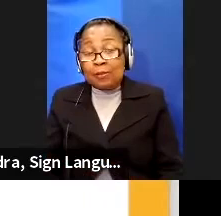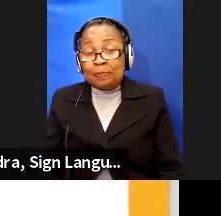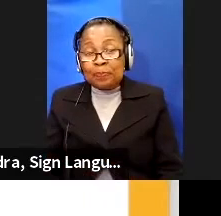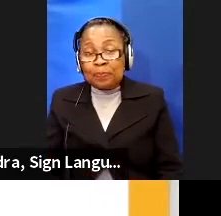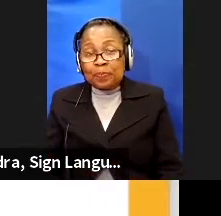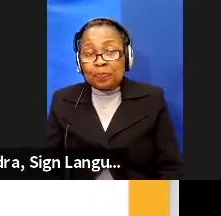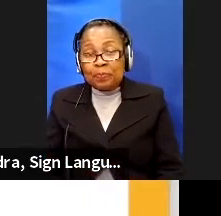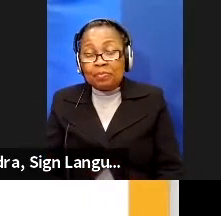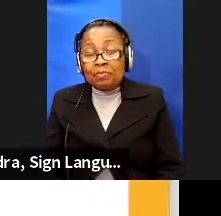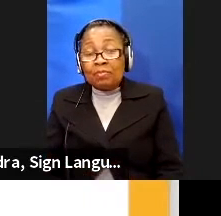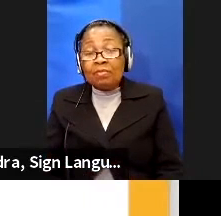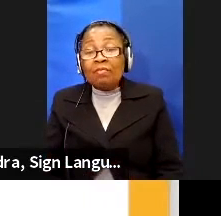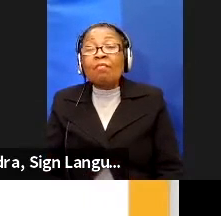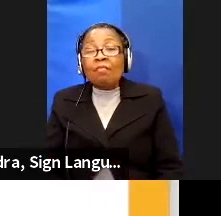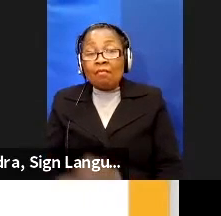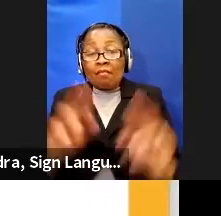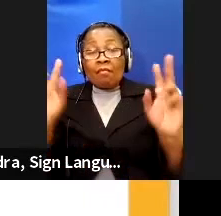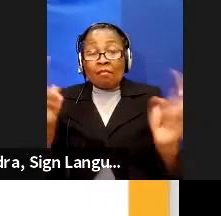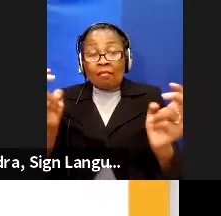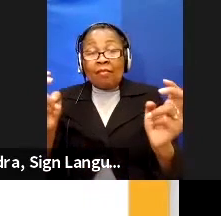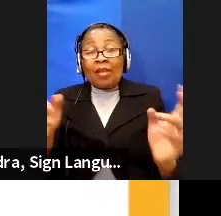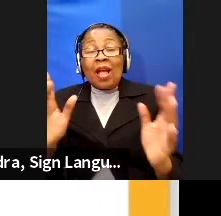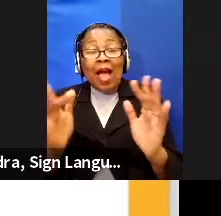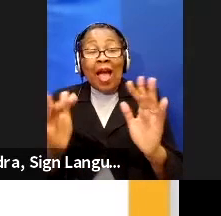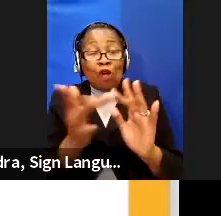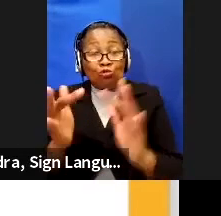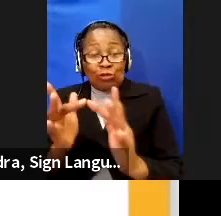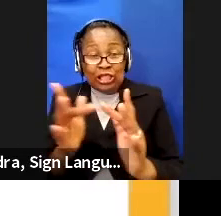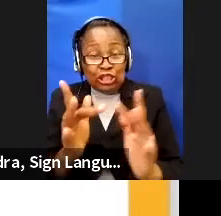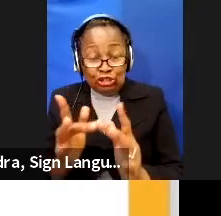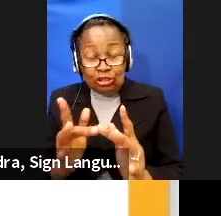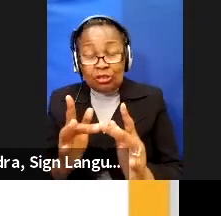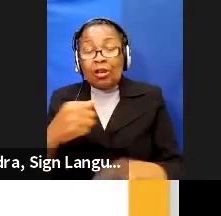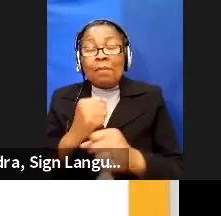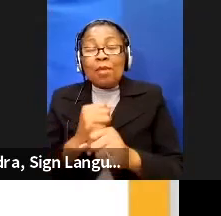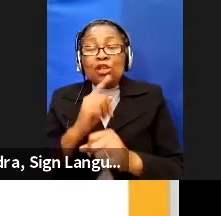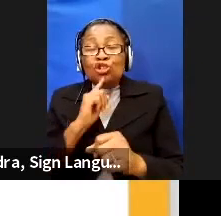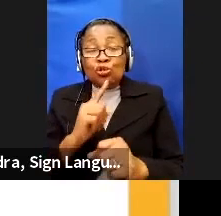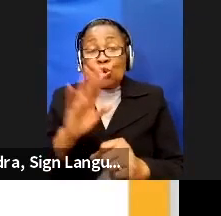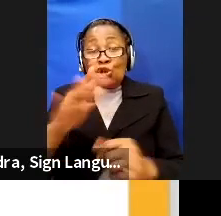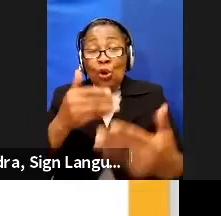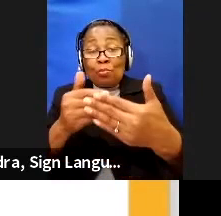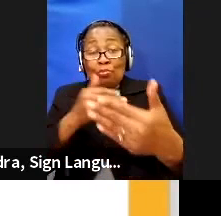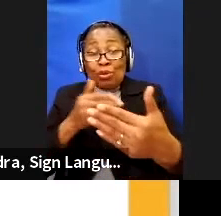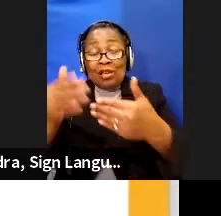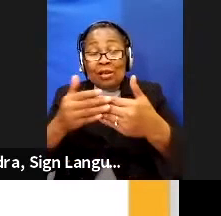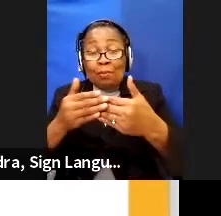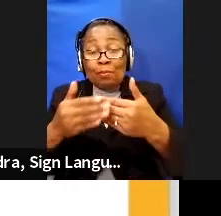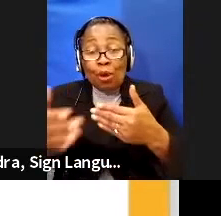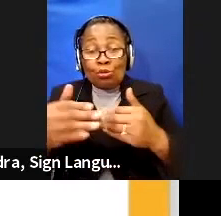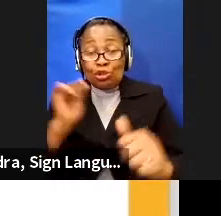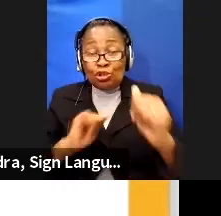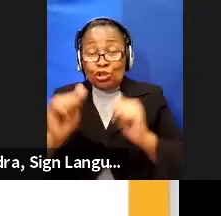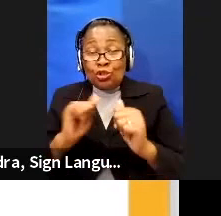In terms of outreach, make sure that your pre and your post-show events are accessible